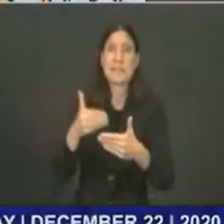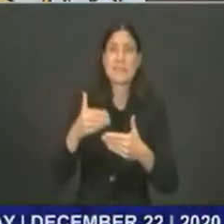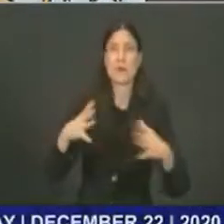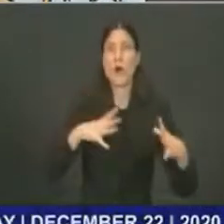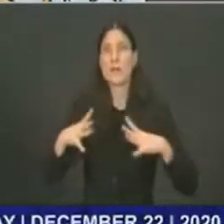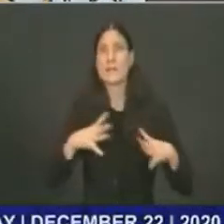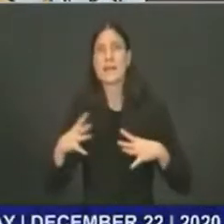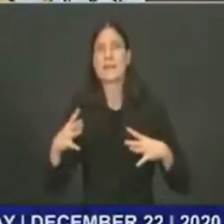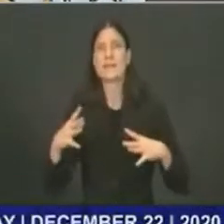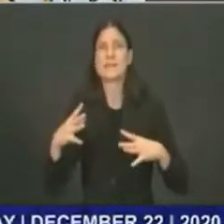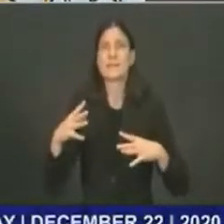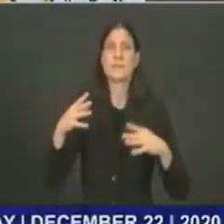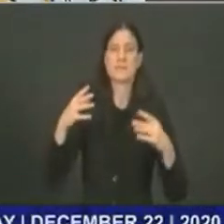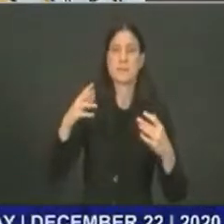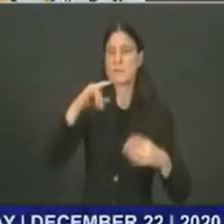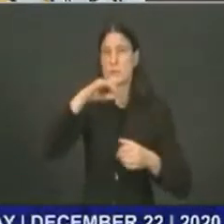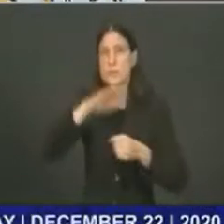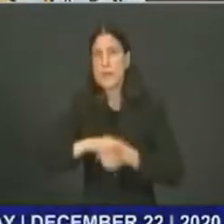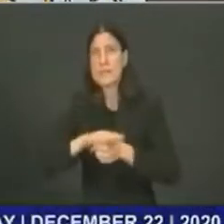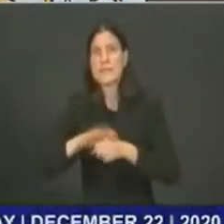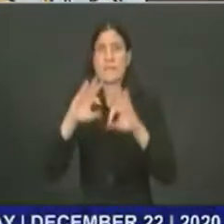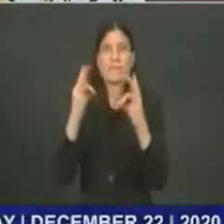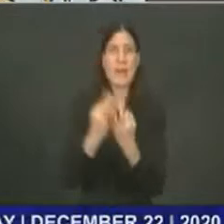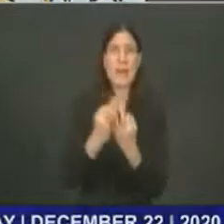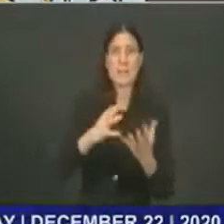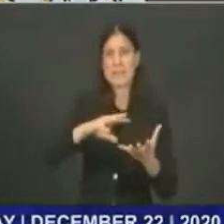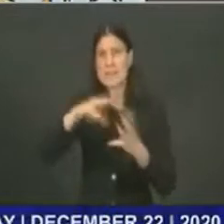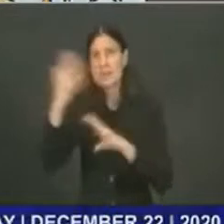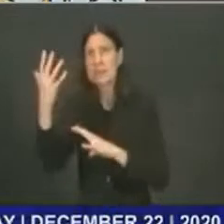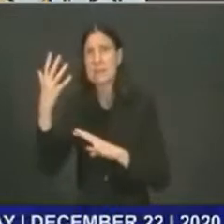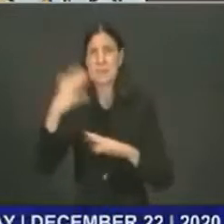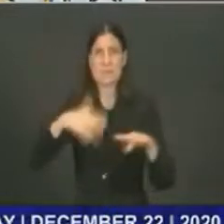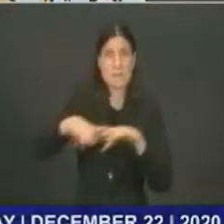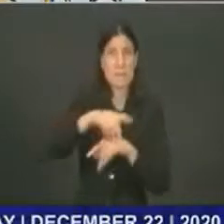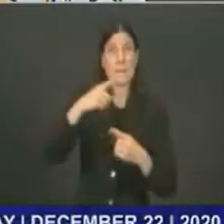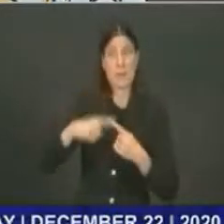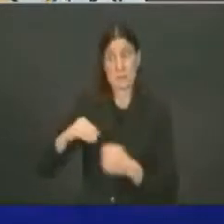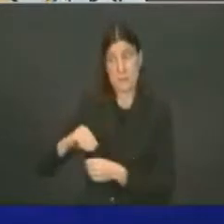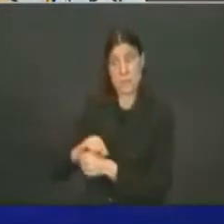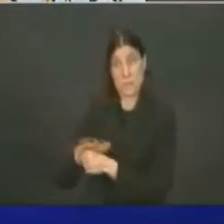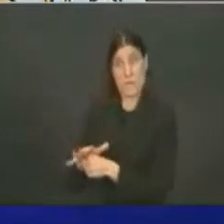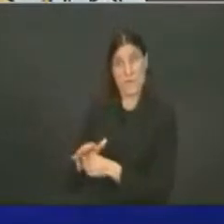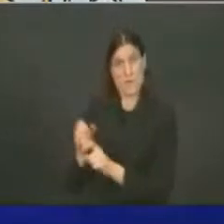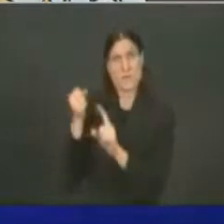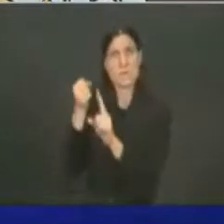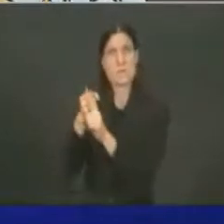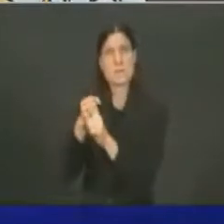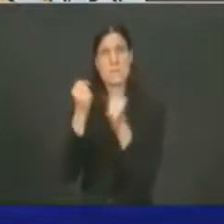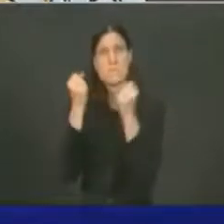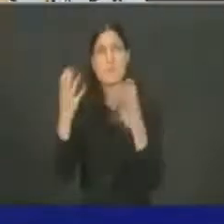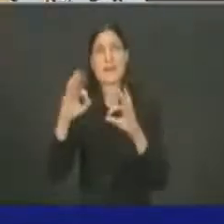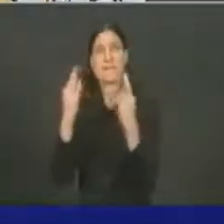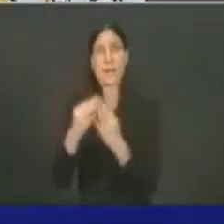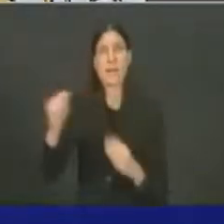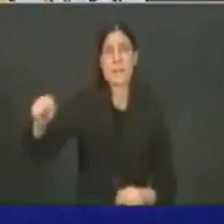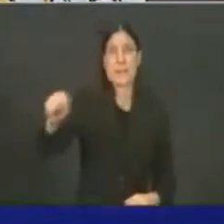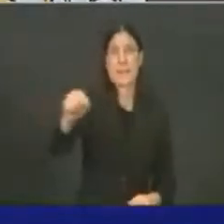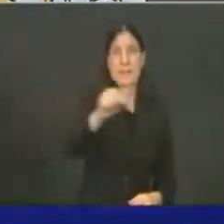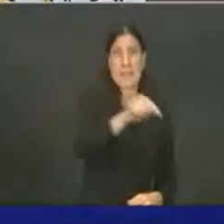add COVID to that. Add the fear of social workers who've had to go into homes throughout the